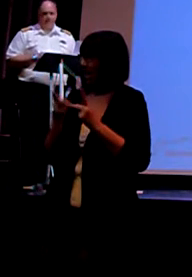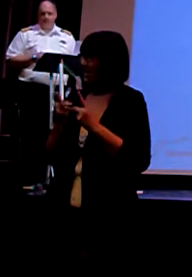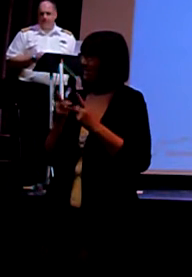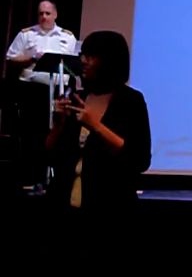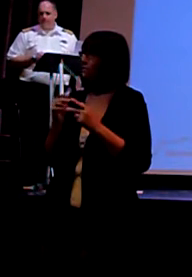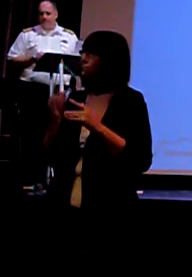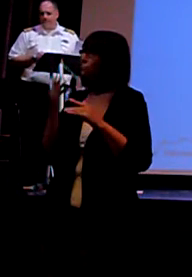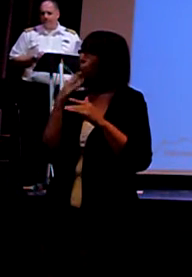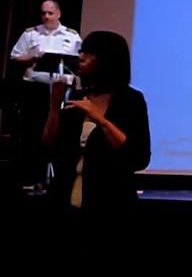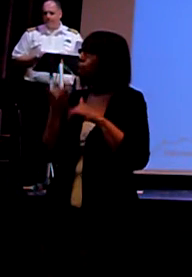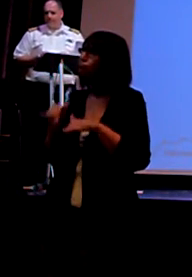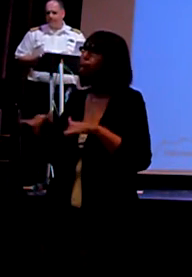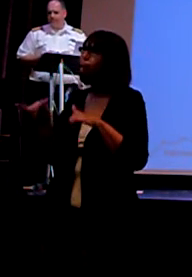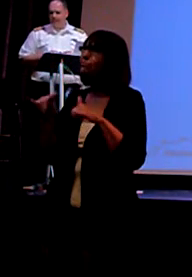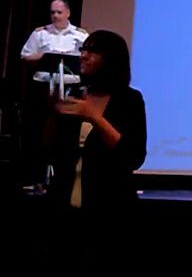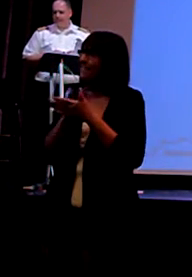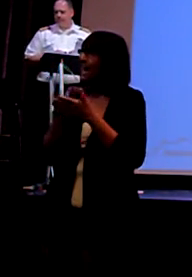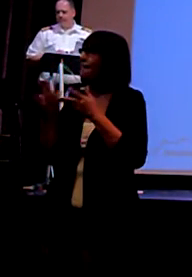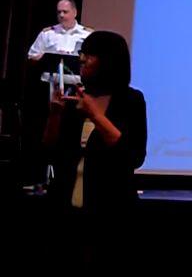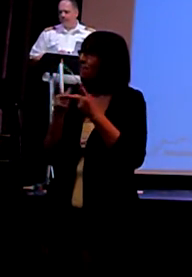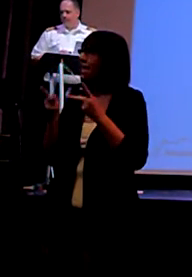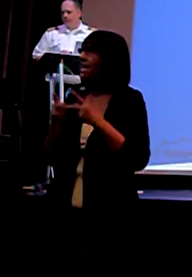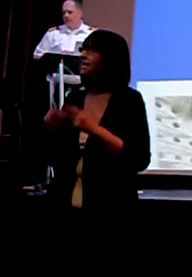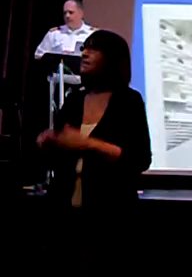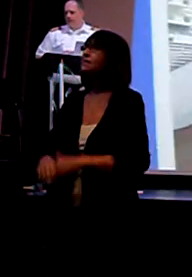standards.